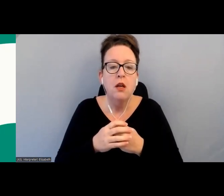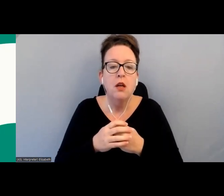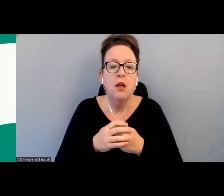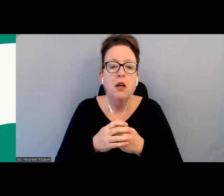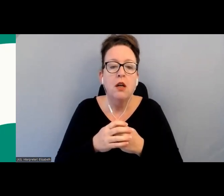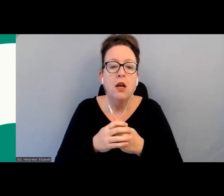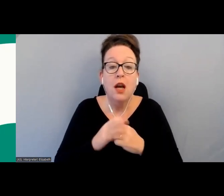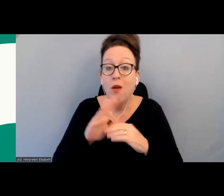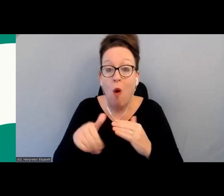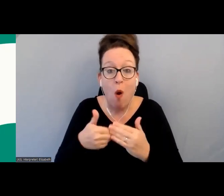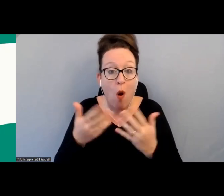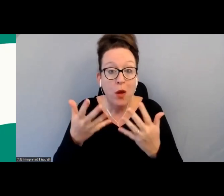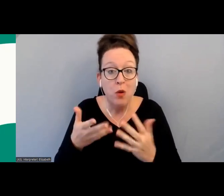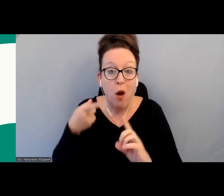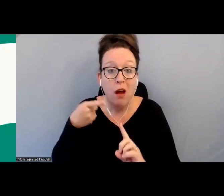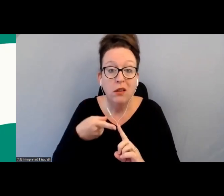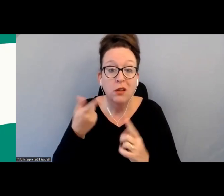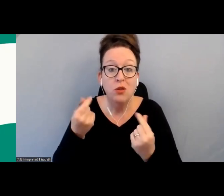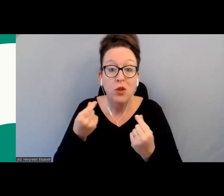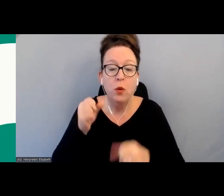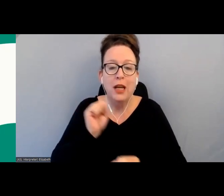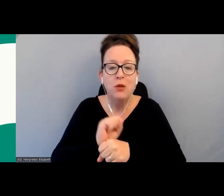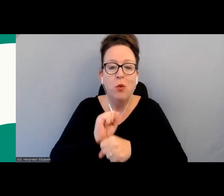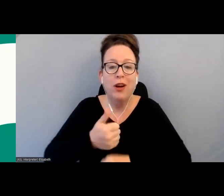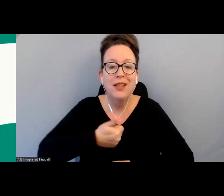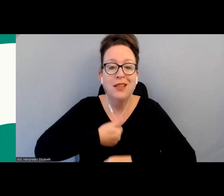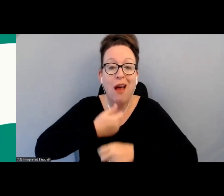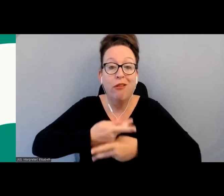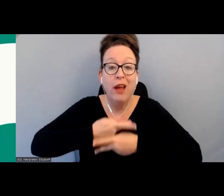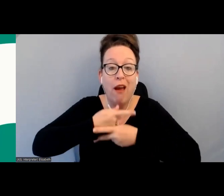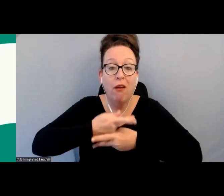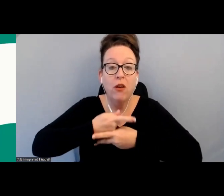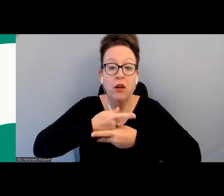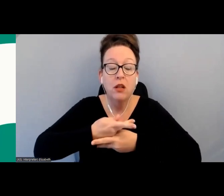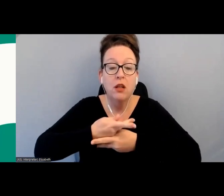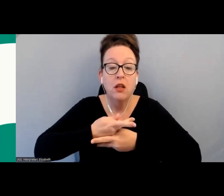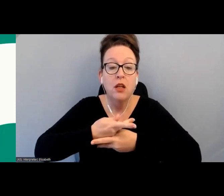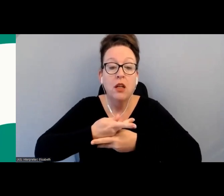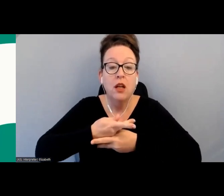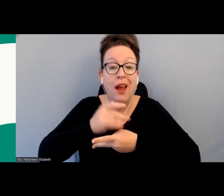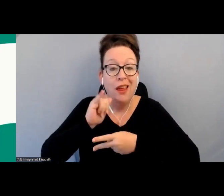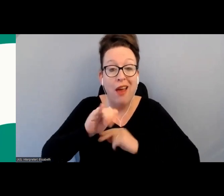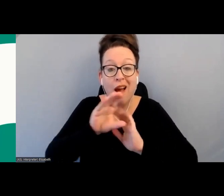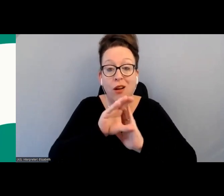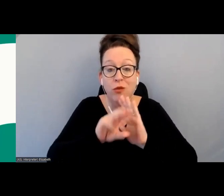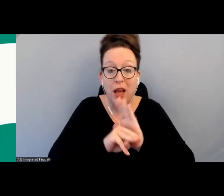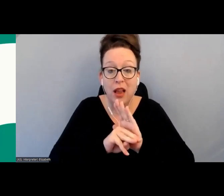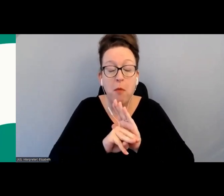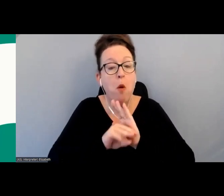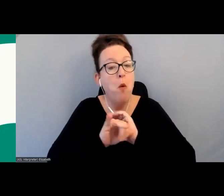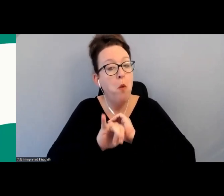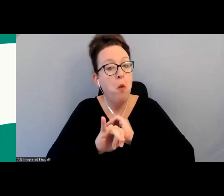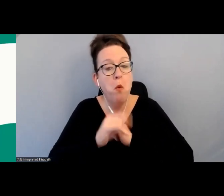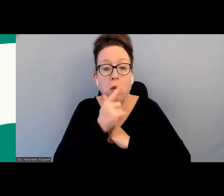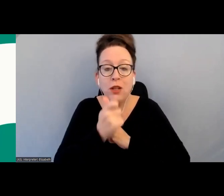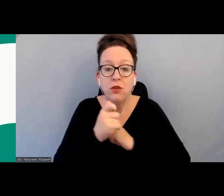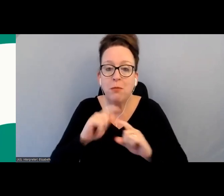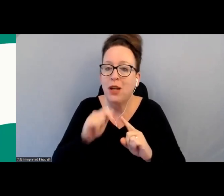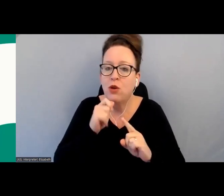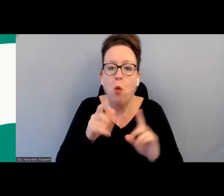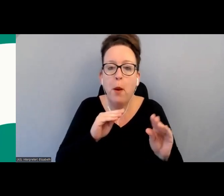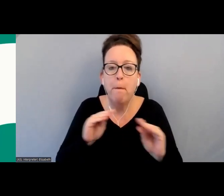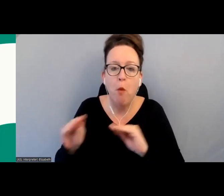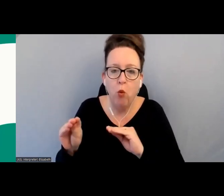And all you want to do is work on self-cares, and that curriculum is of interest to you, but you don't want to